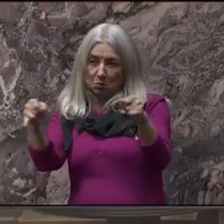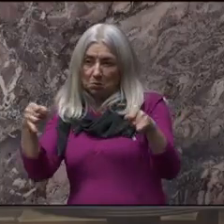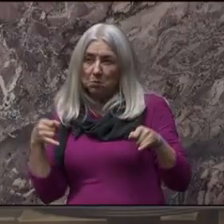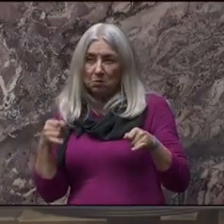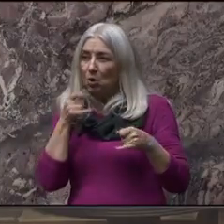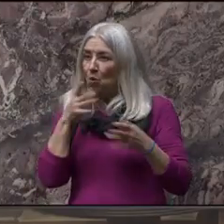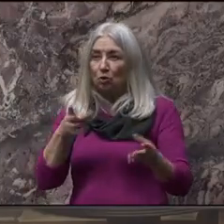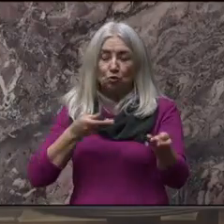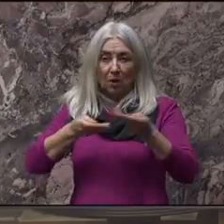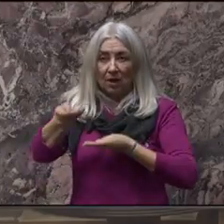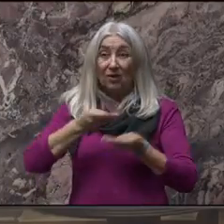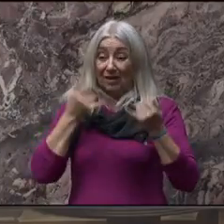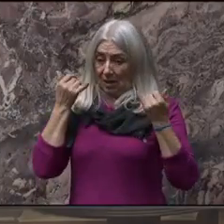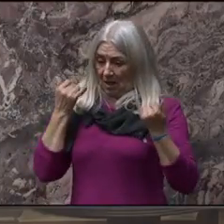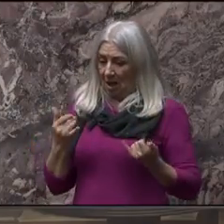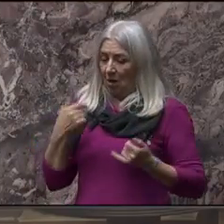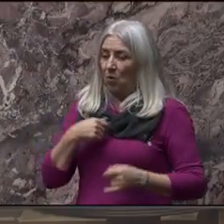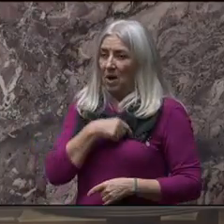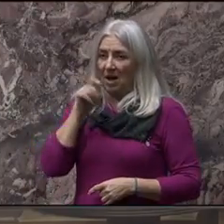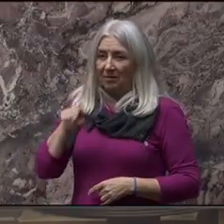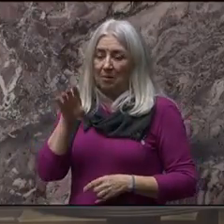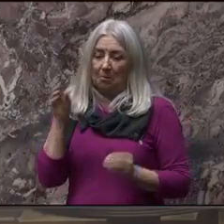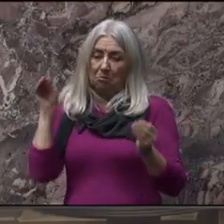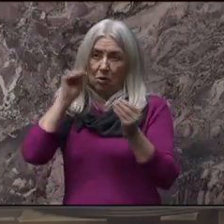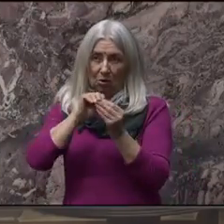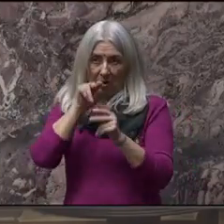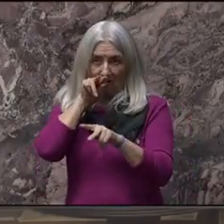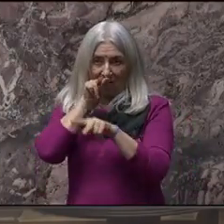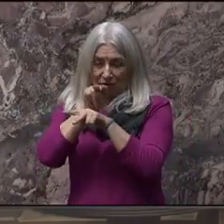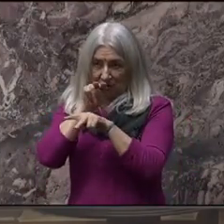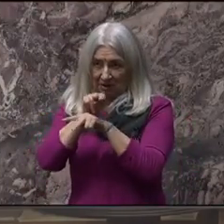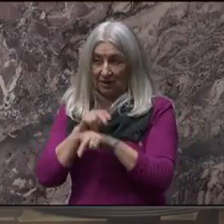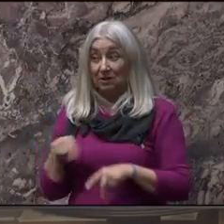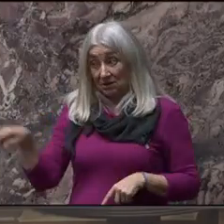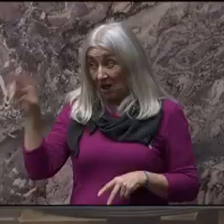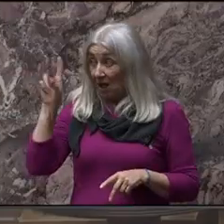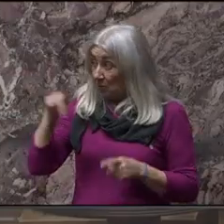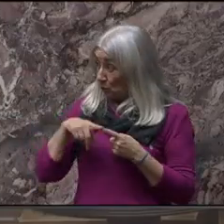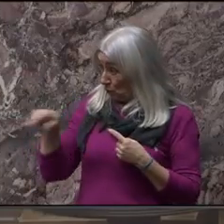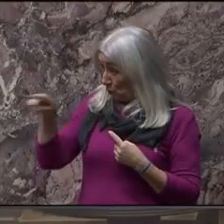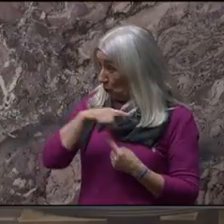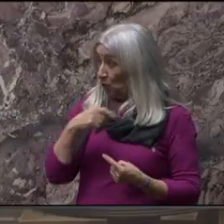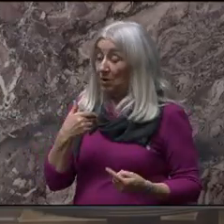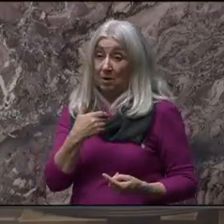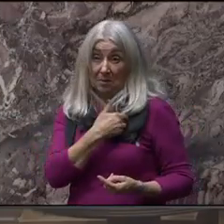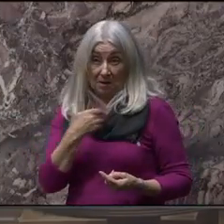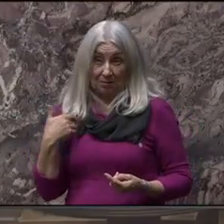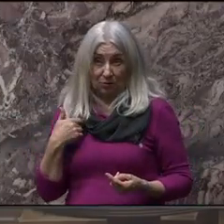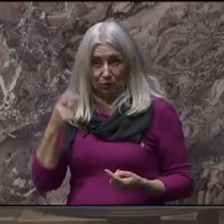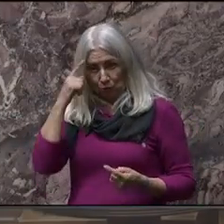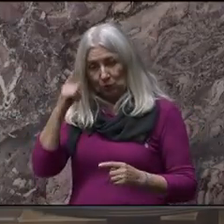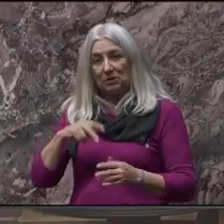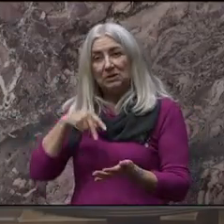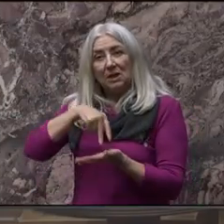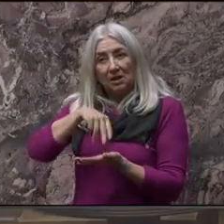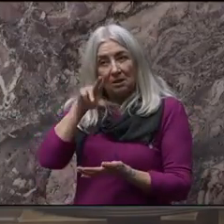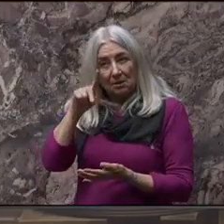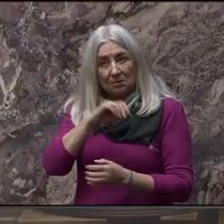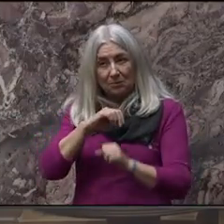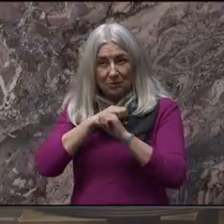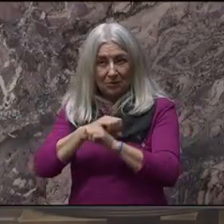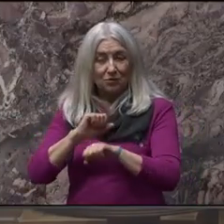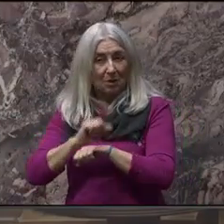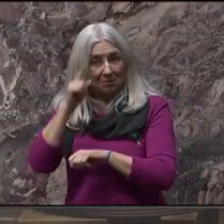vigilant. It is up to you, members, to stand up to protect and create jobs for British